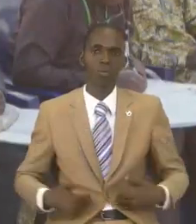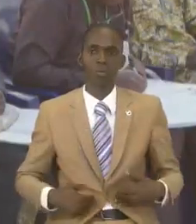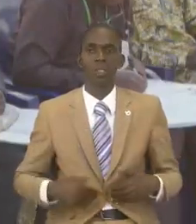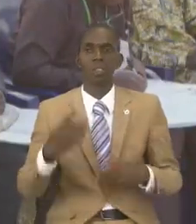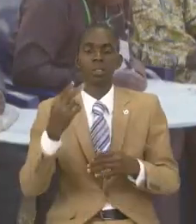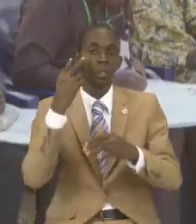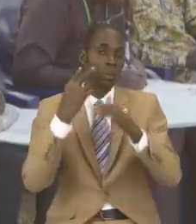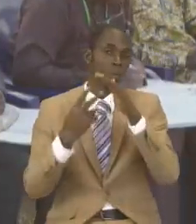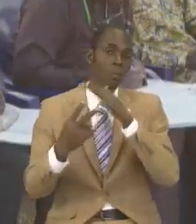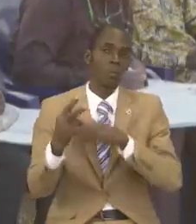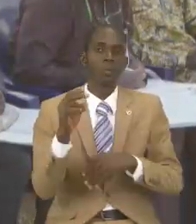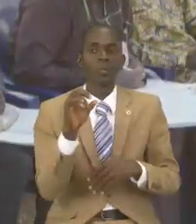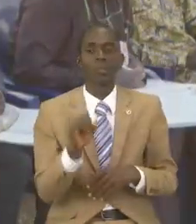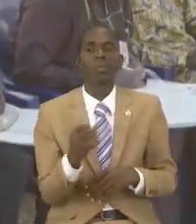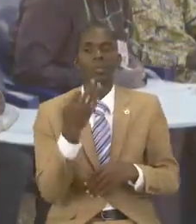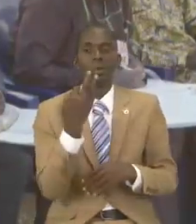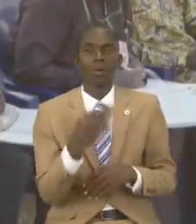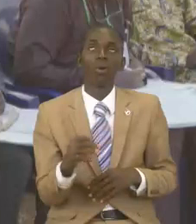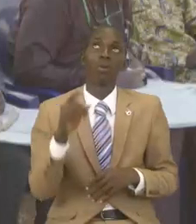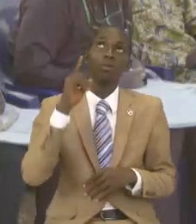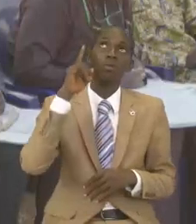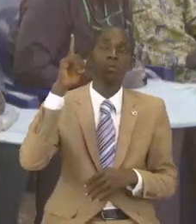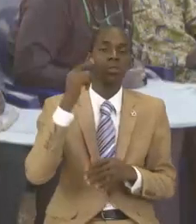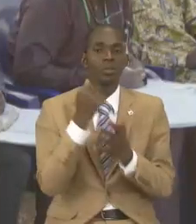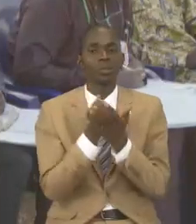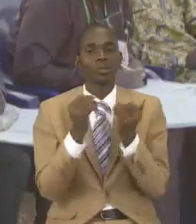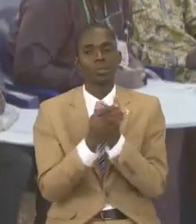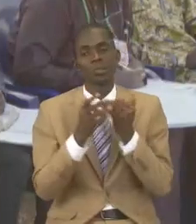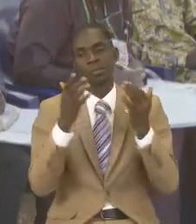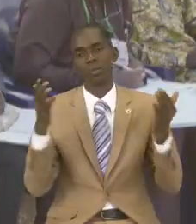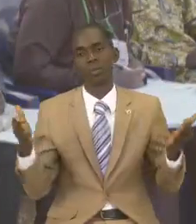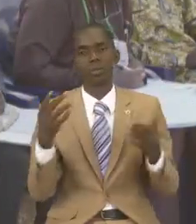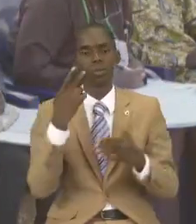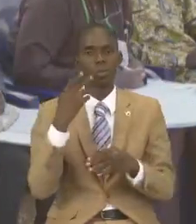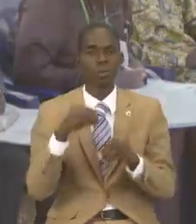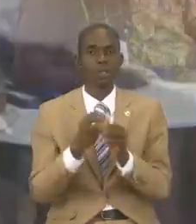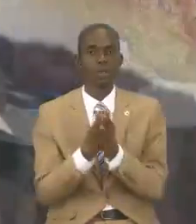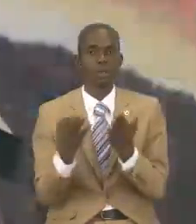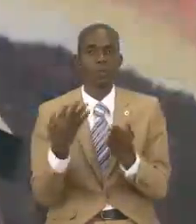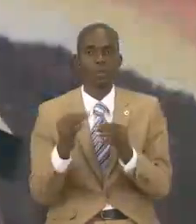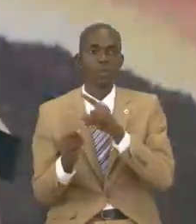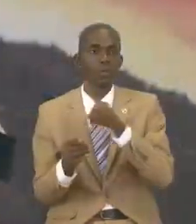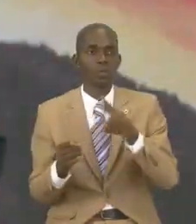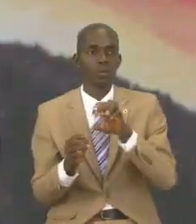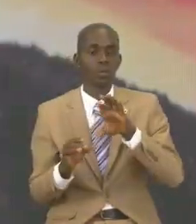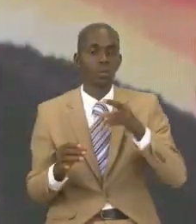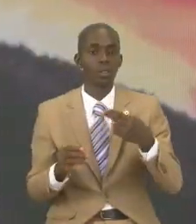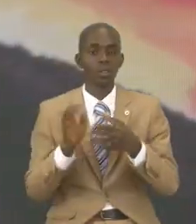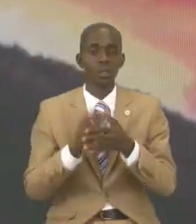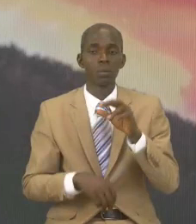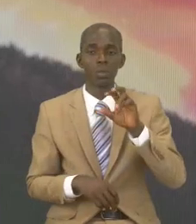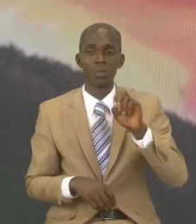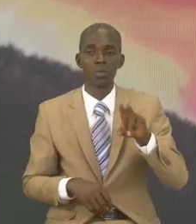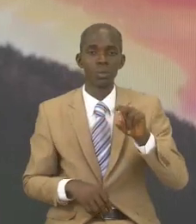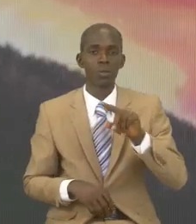prophecy of his crucifixion. Look at Zechariah chapter 12,